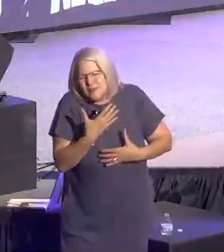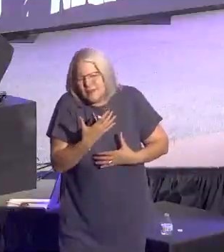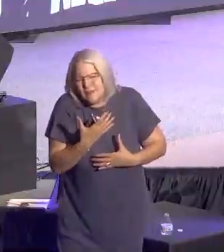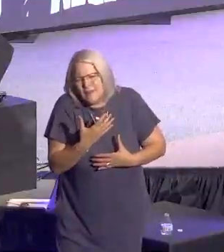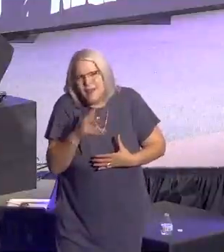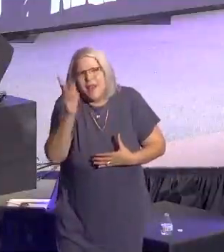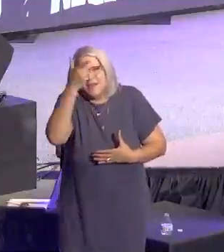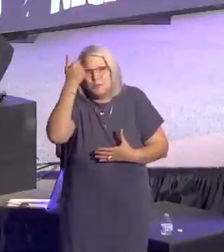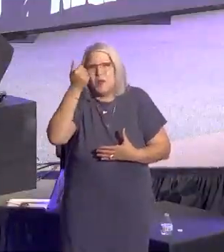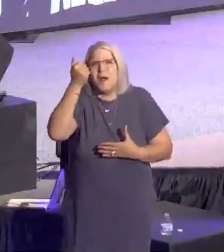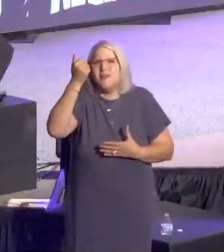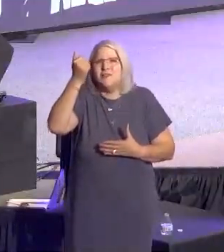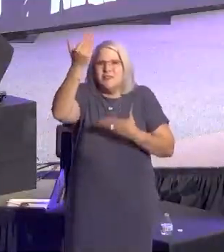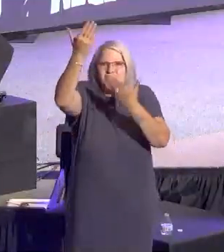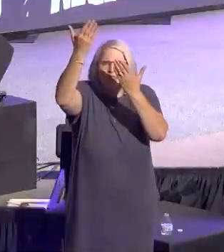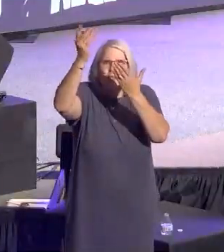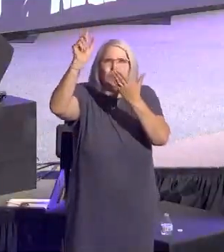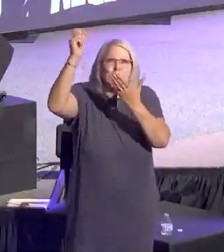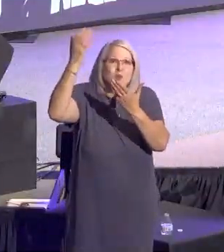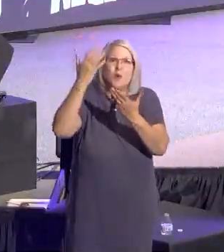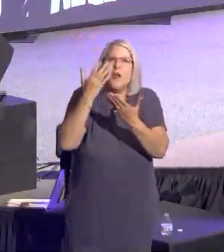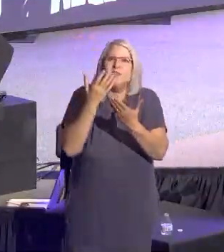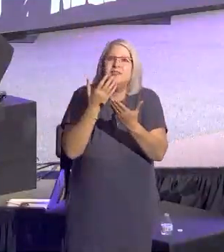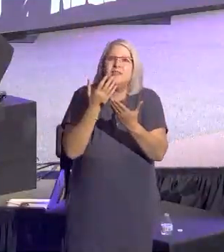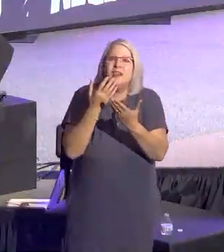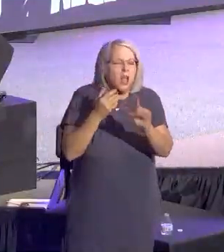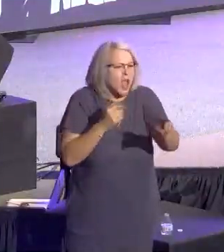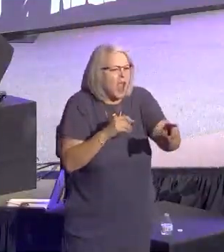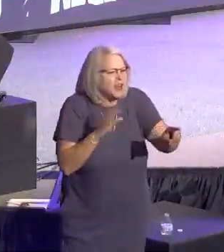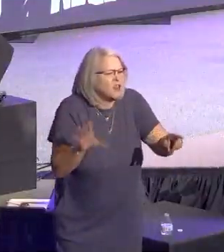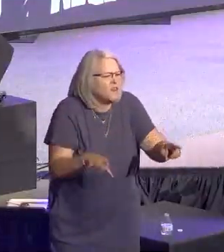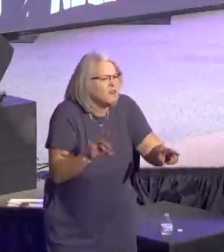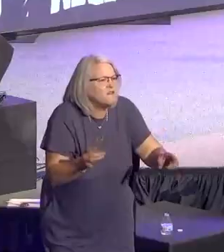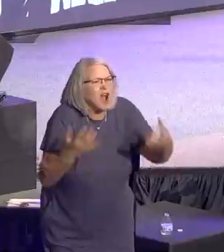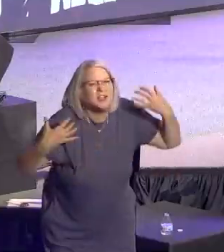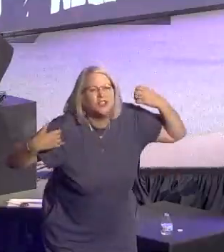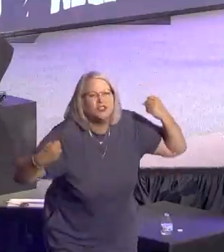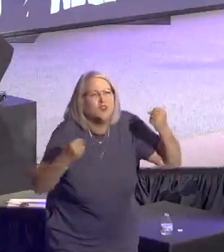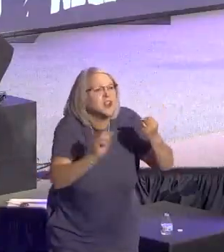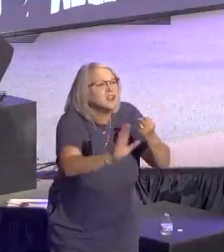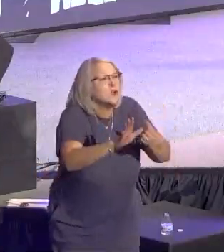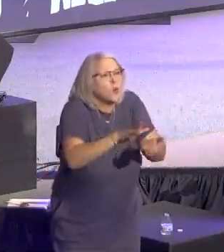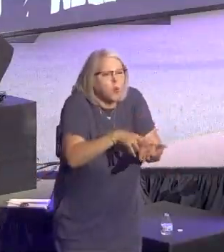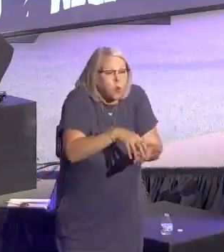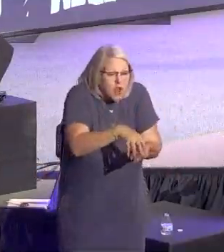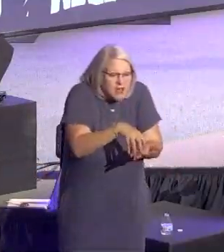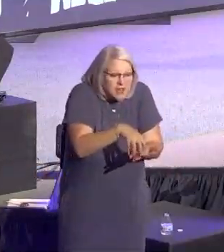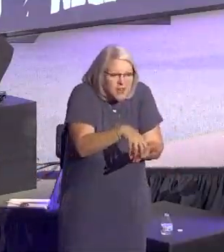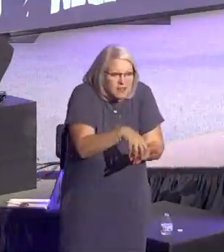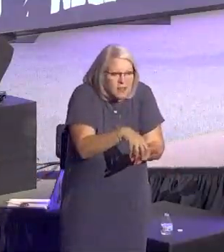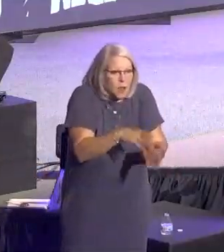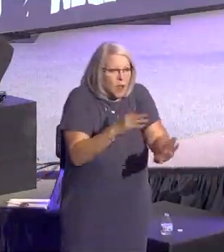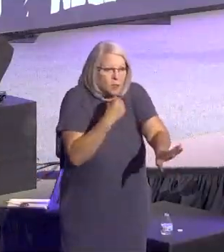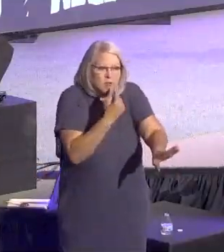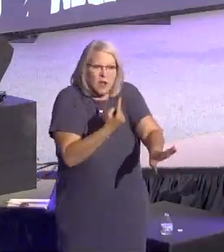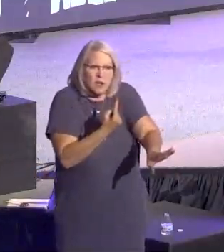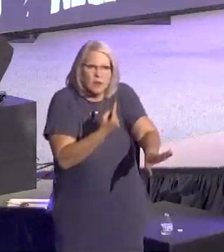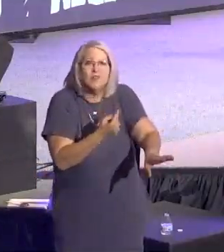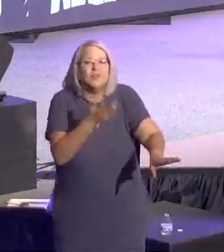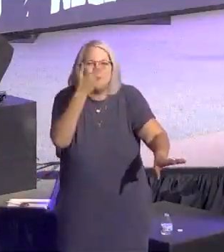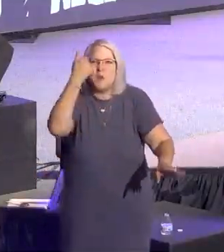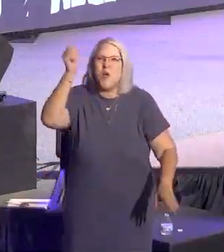is because of him. And if you find strength in your weakness, I'm telling you, it's because of the grace of